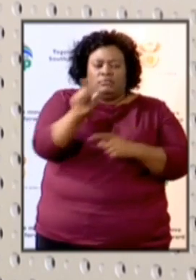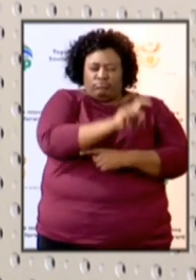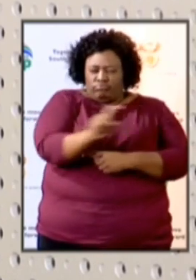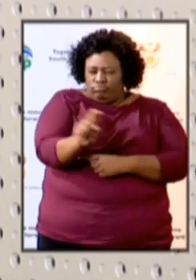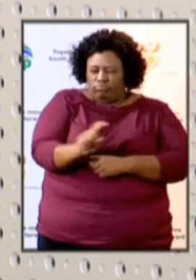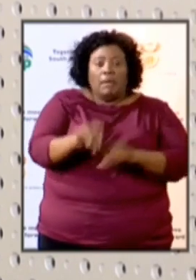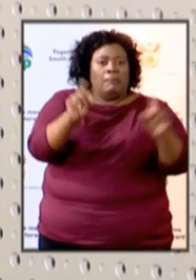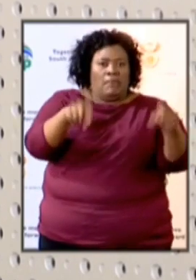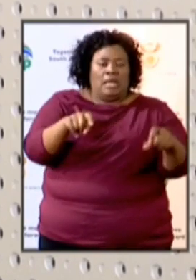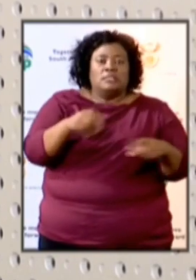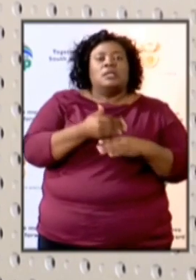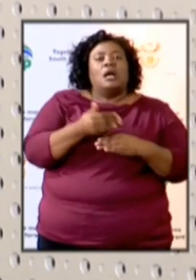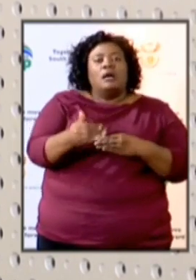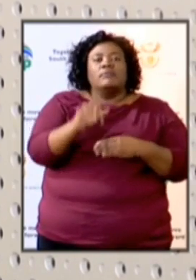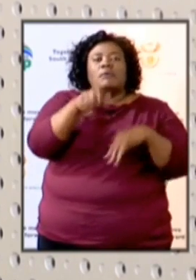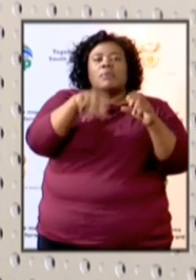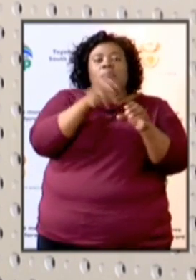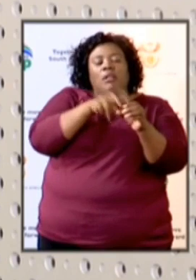load.